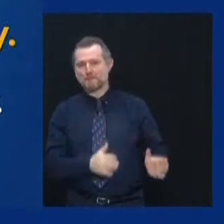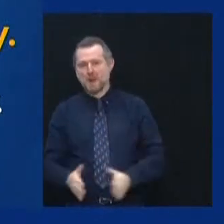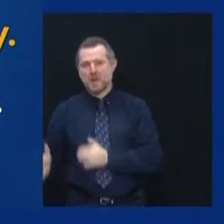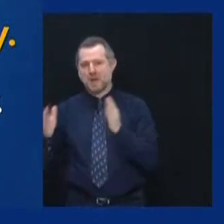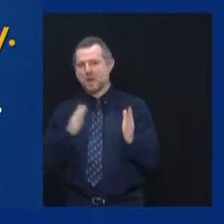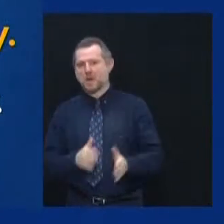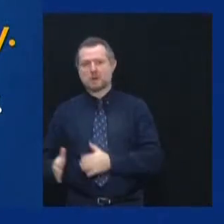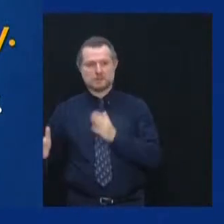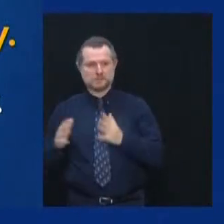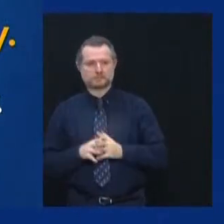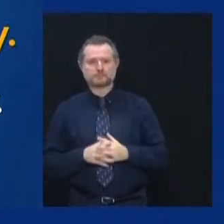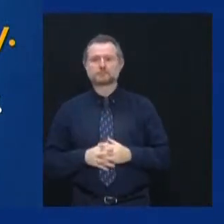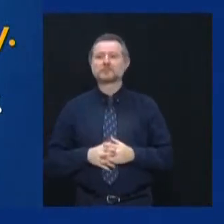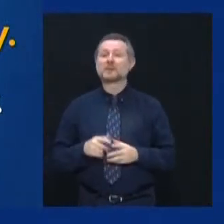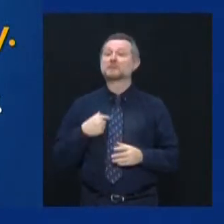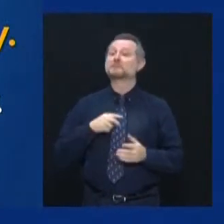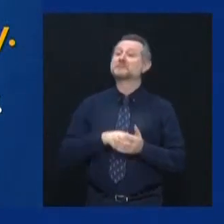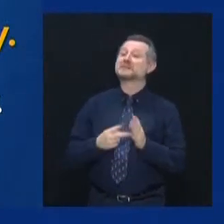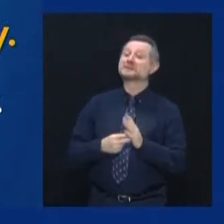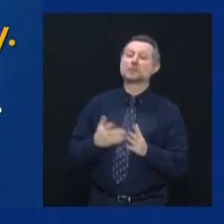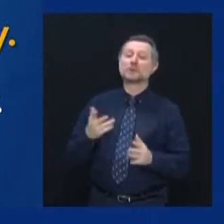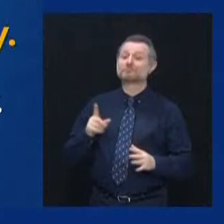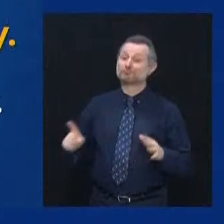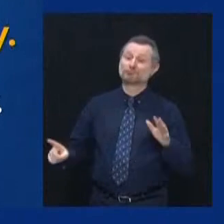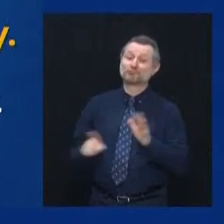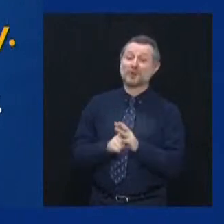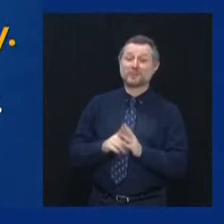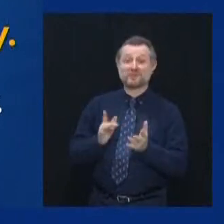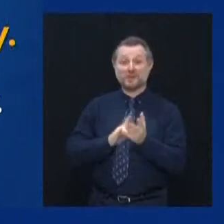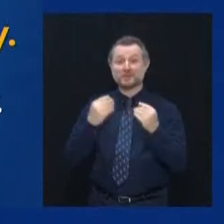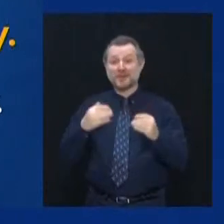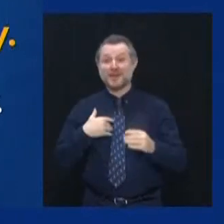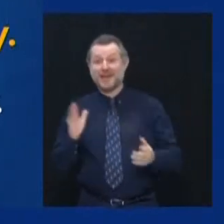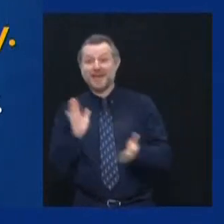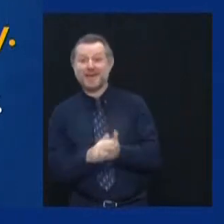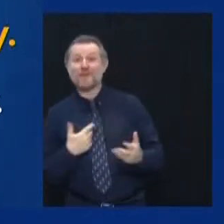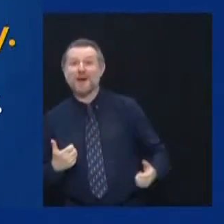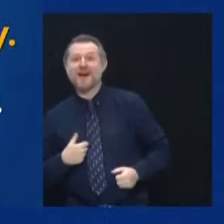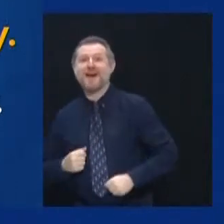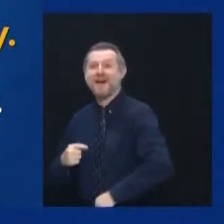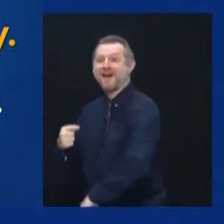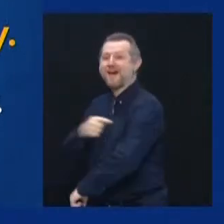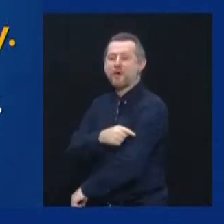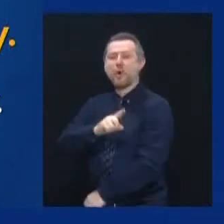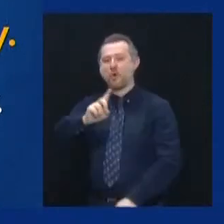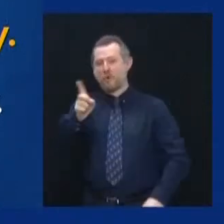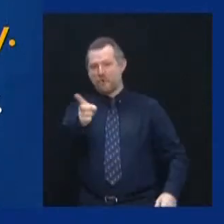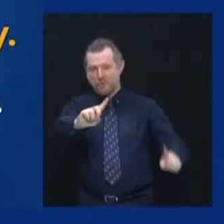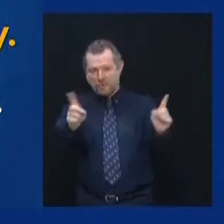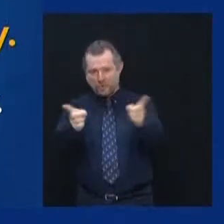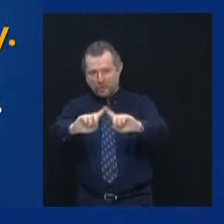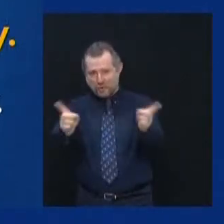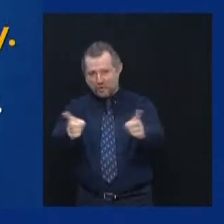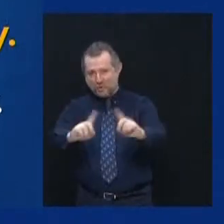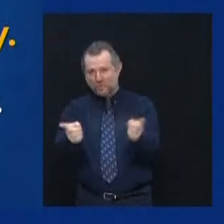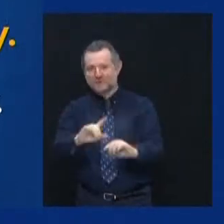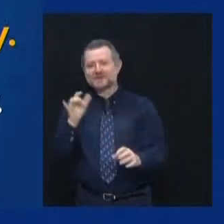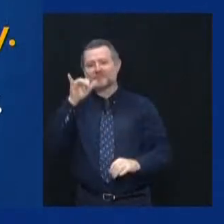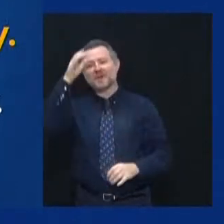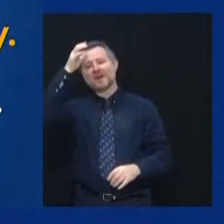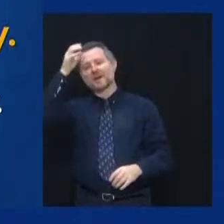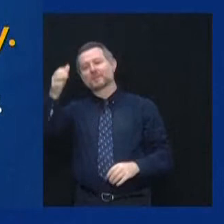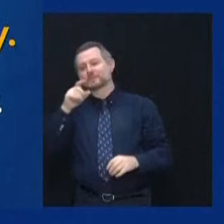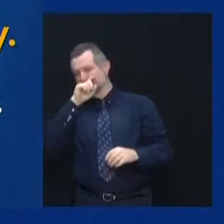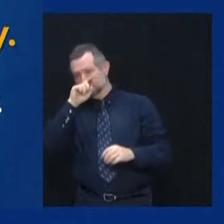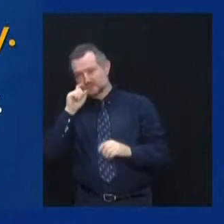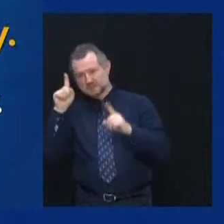be show up at the pharmacy. It's going to be much the way it was with COVID testing. Go to a